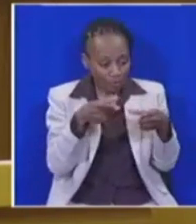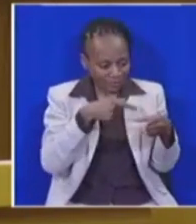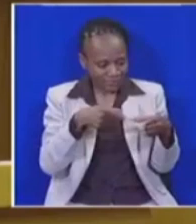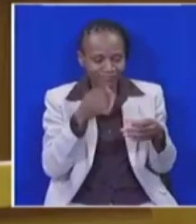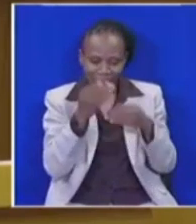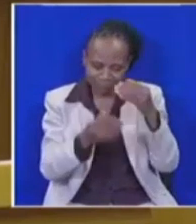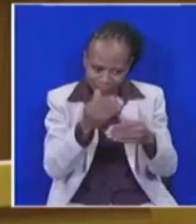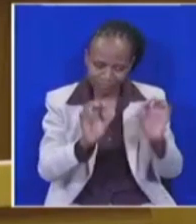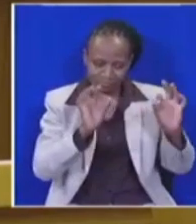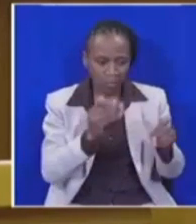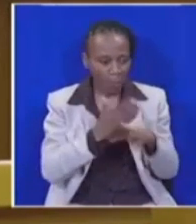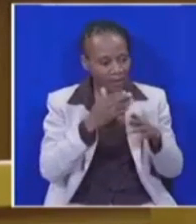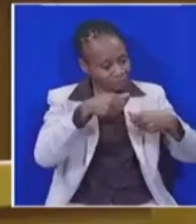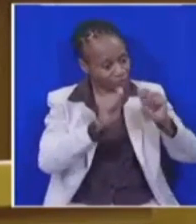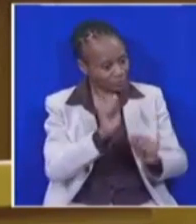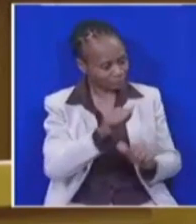she did quite a good job, so well done.